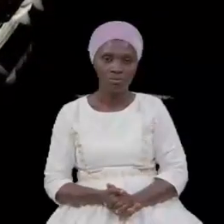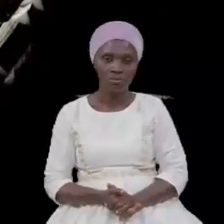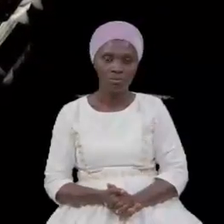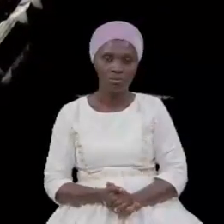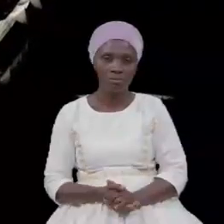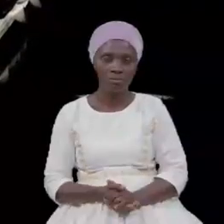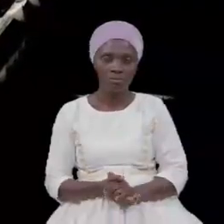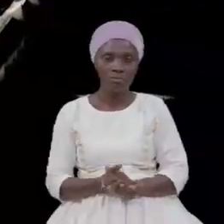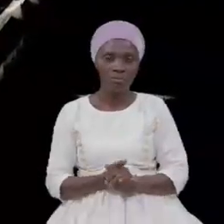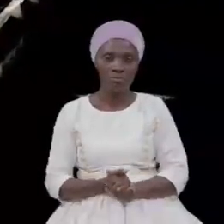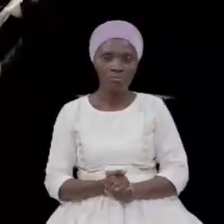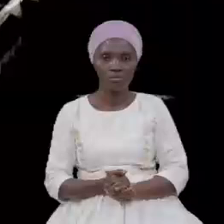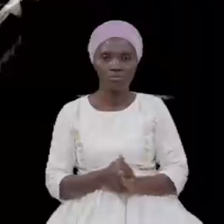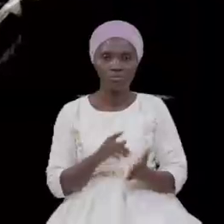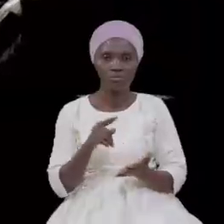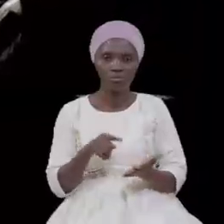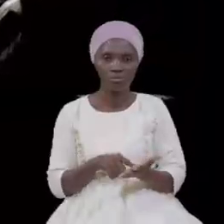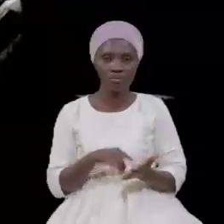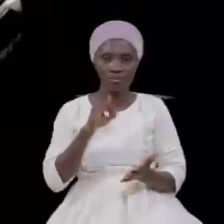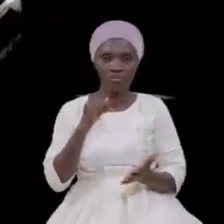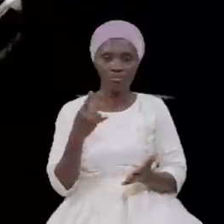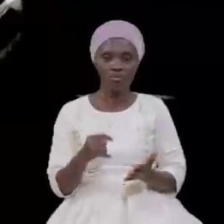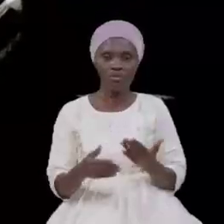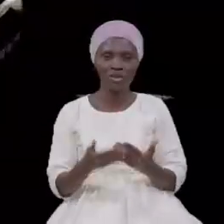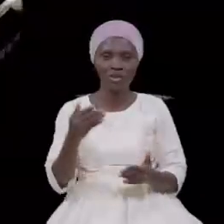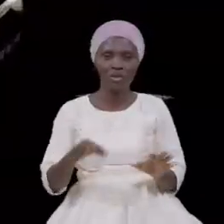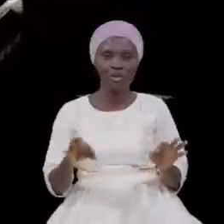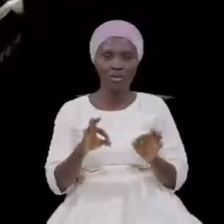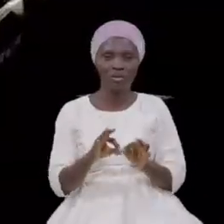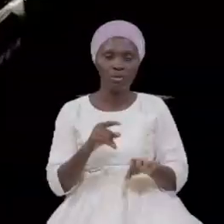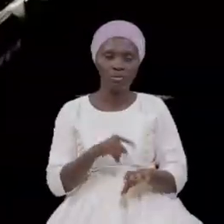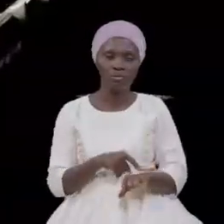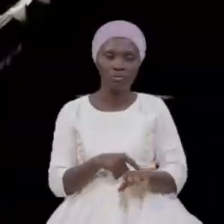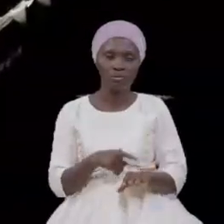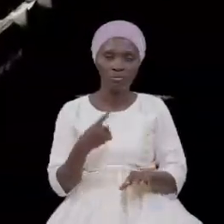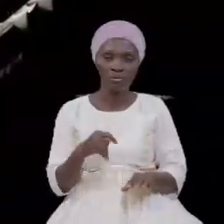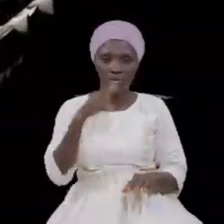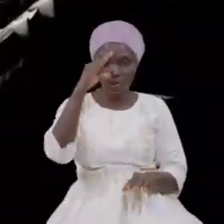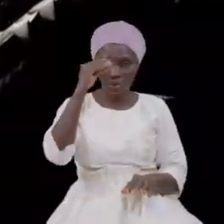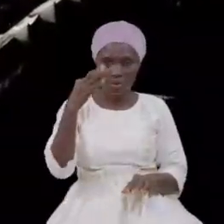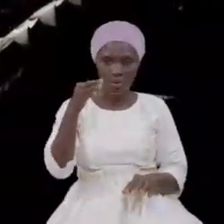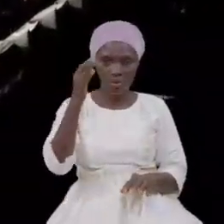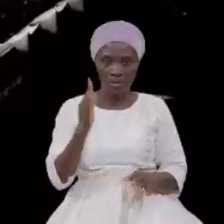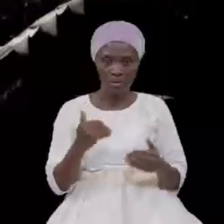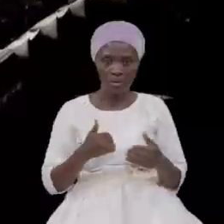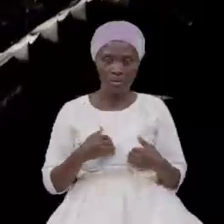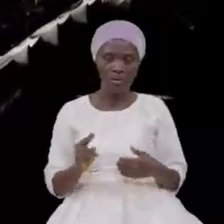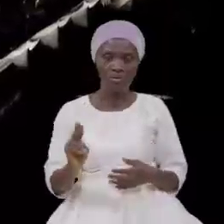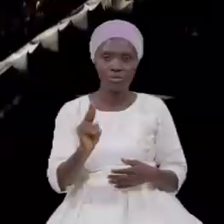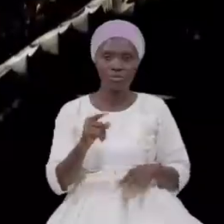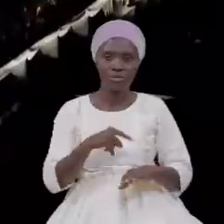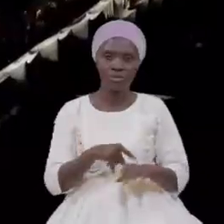most important. The man of God are taking the time to explain